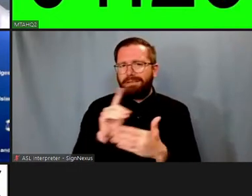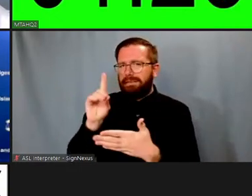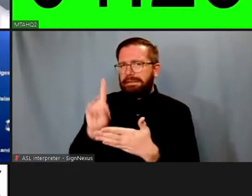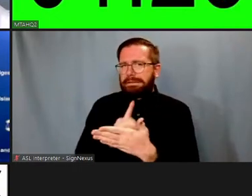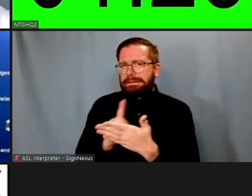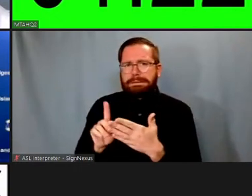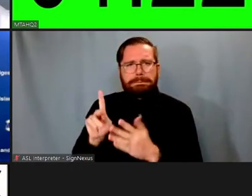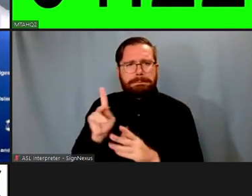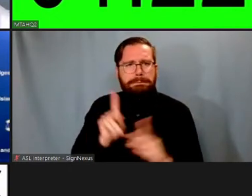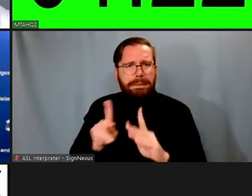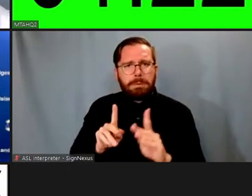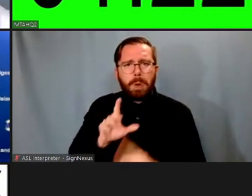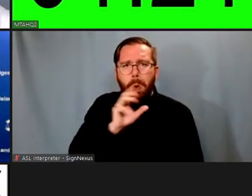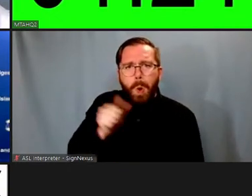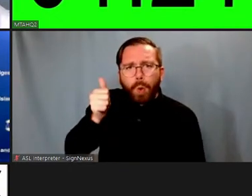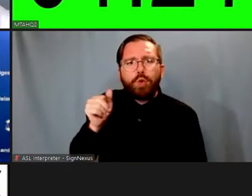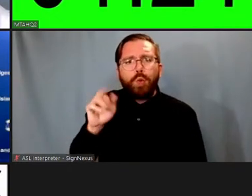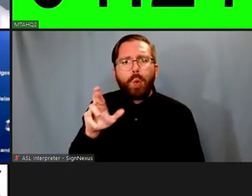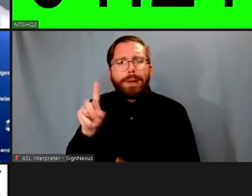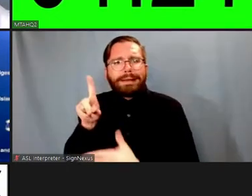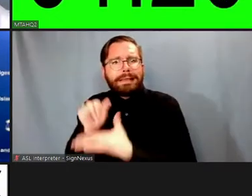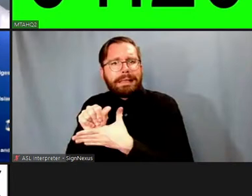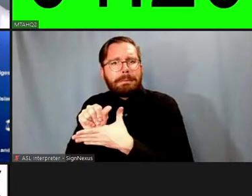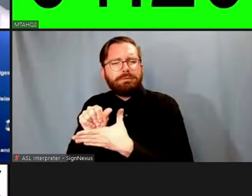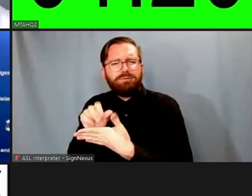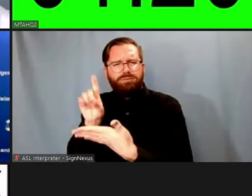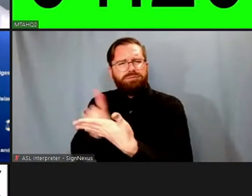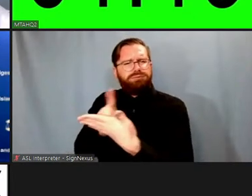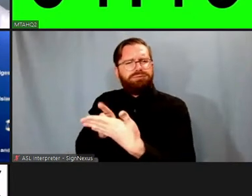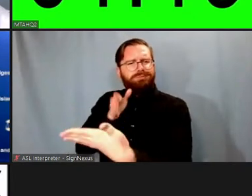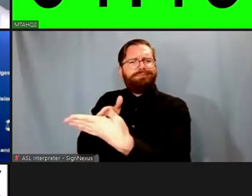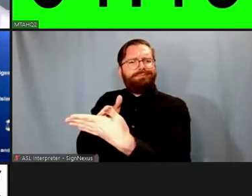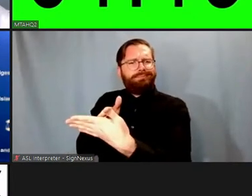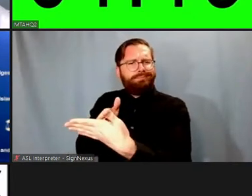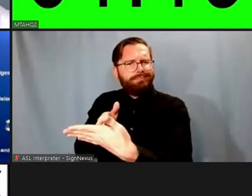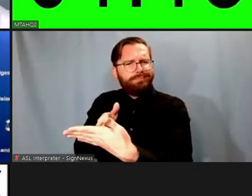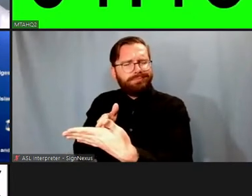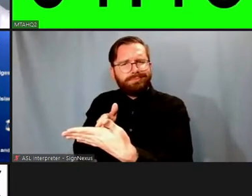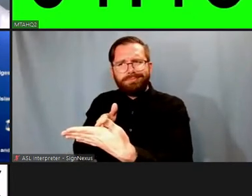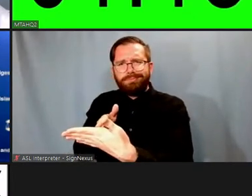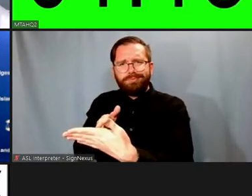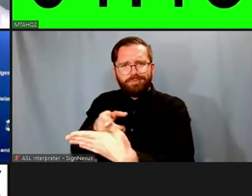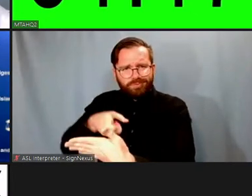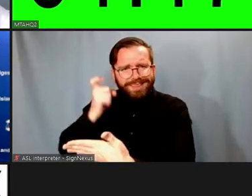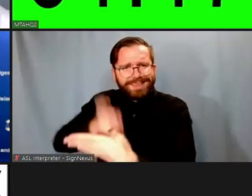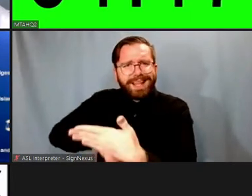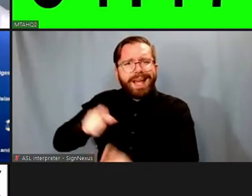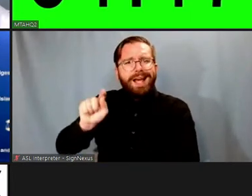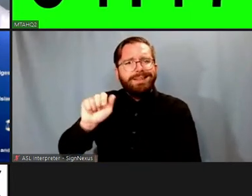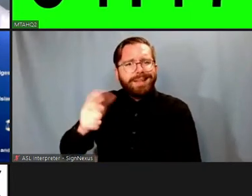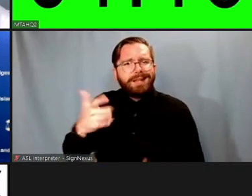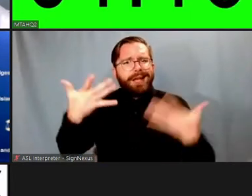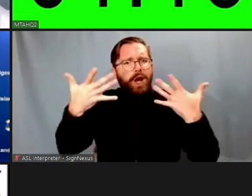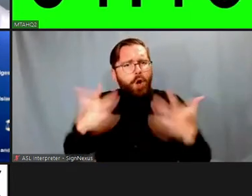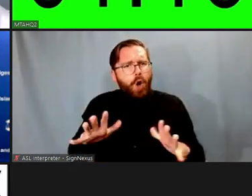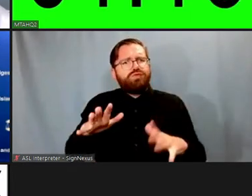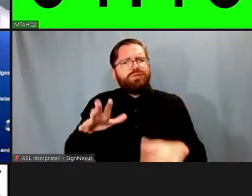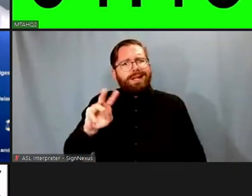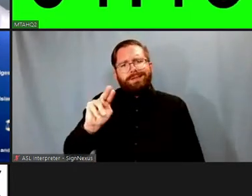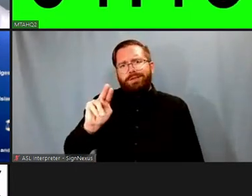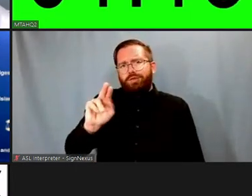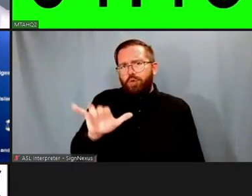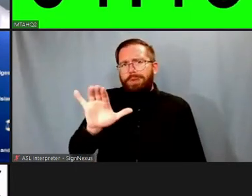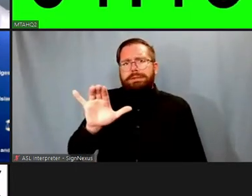and elderly people to pose this tax since i pay new york city taxes all my